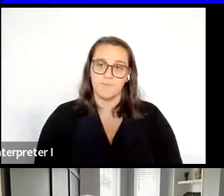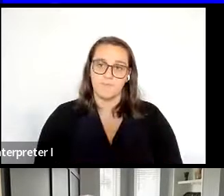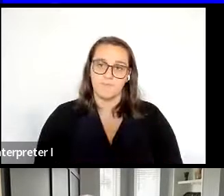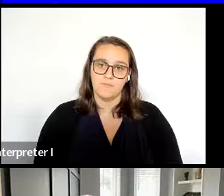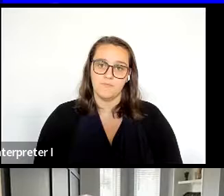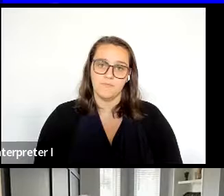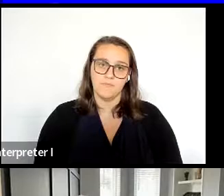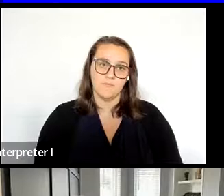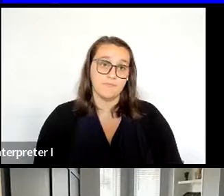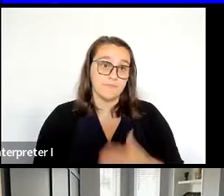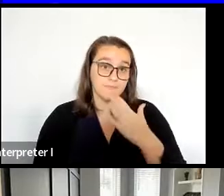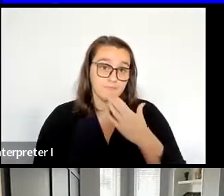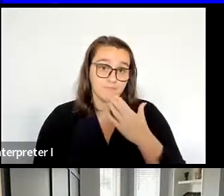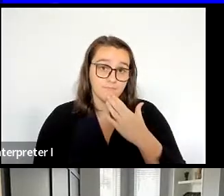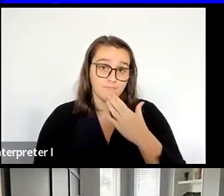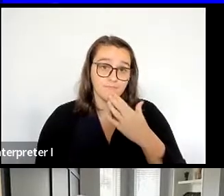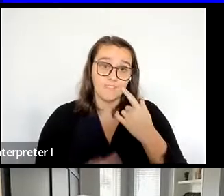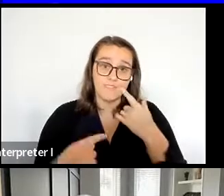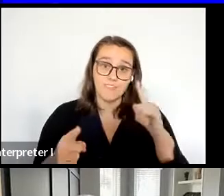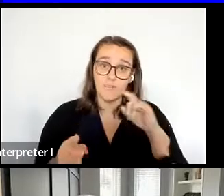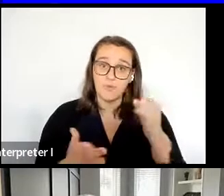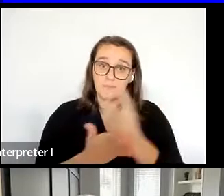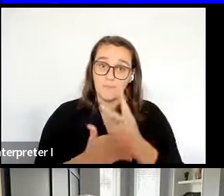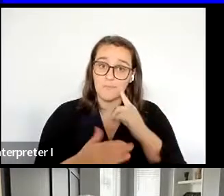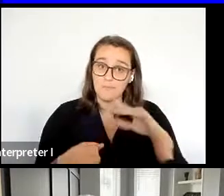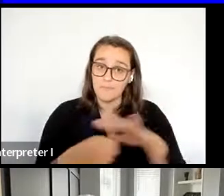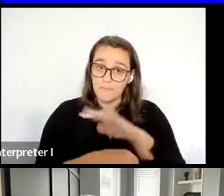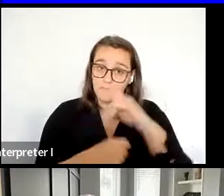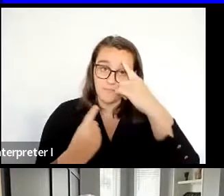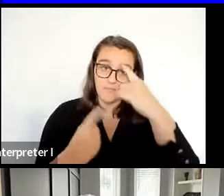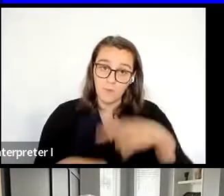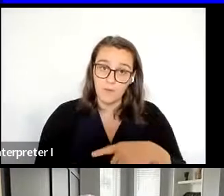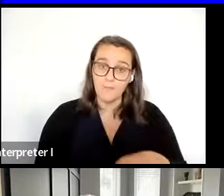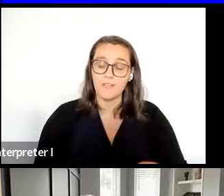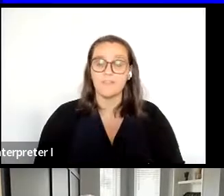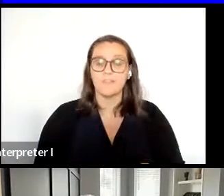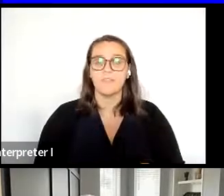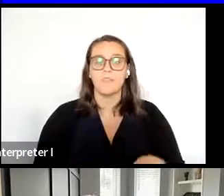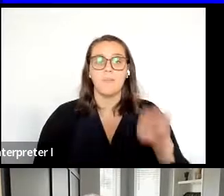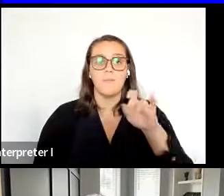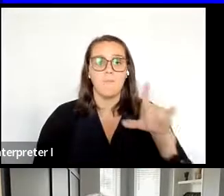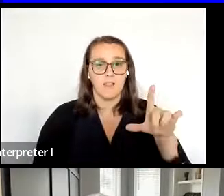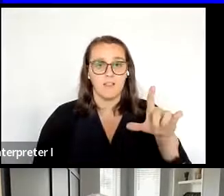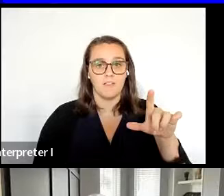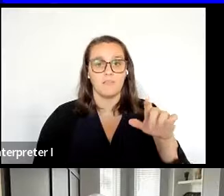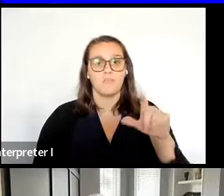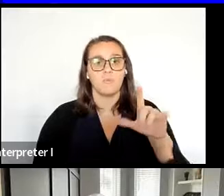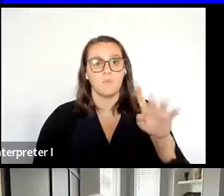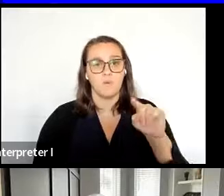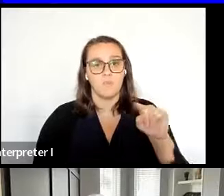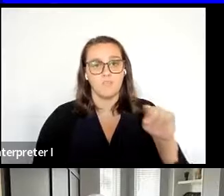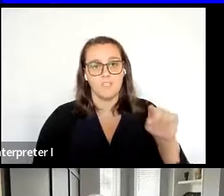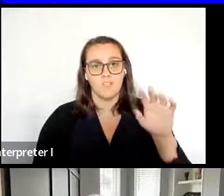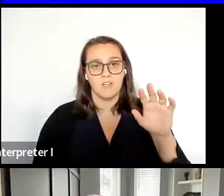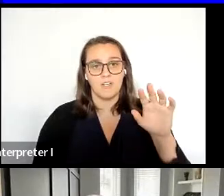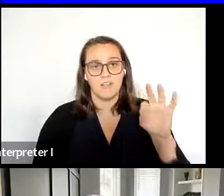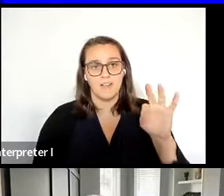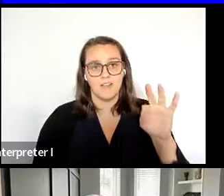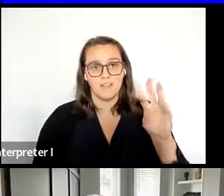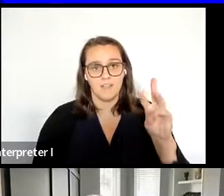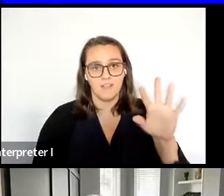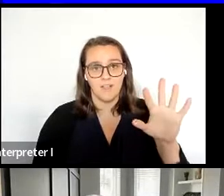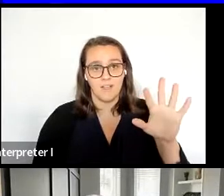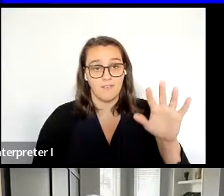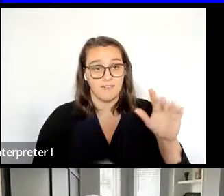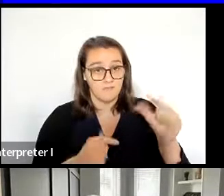Thank you, Madam Secretary. The declaration is approved unanimously. We have the underlying bill, Bill 24-965. Councilmember